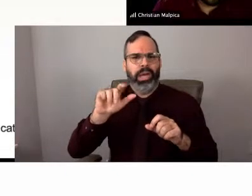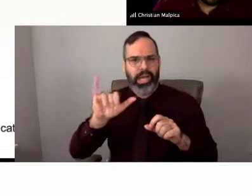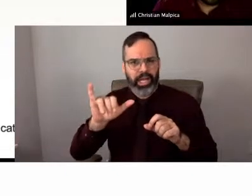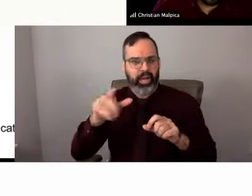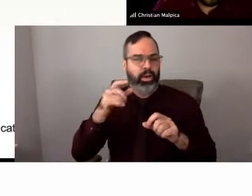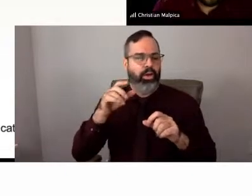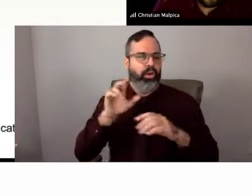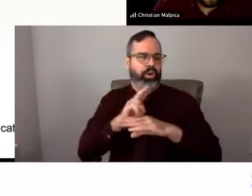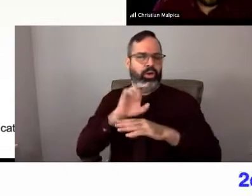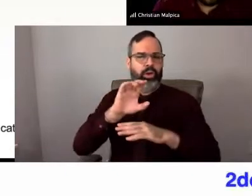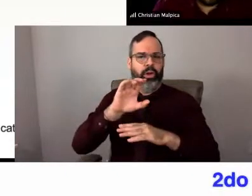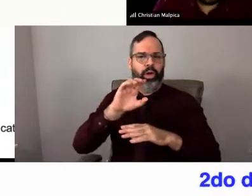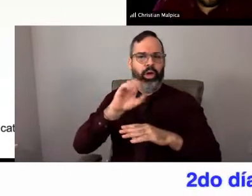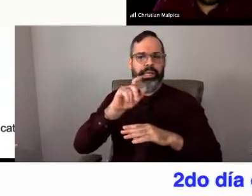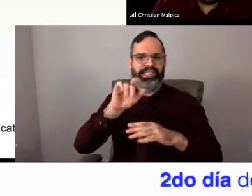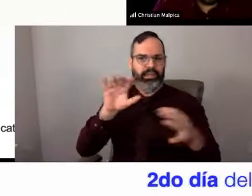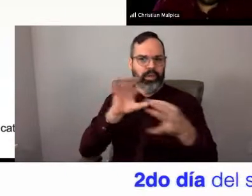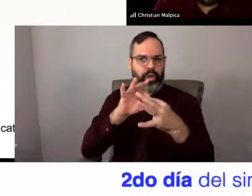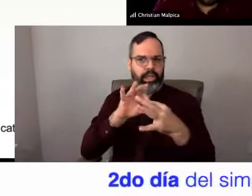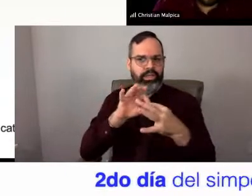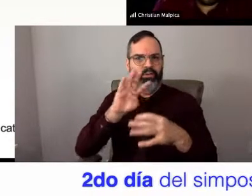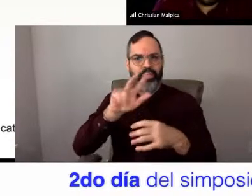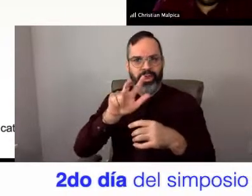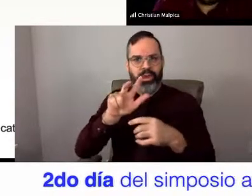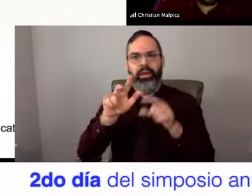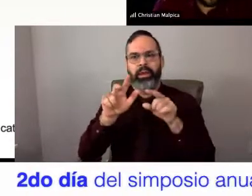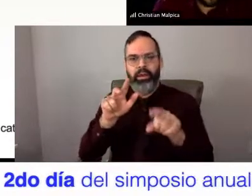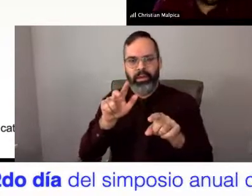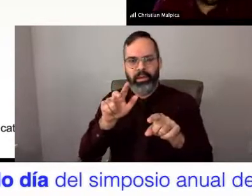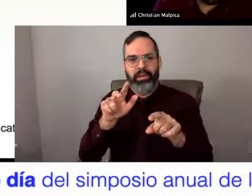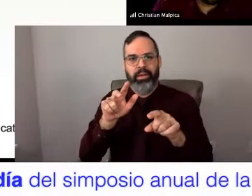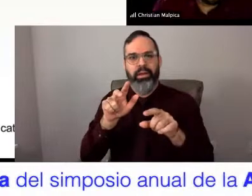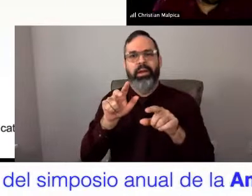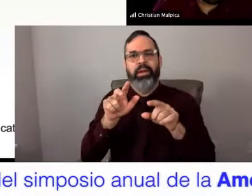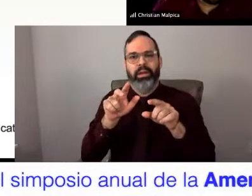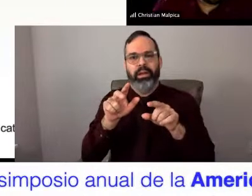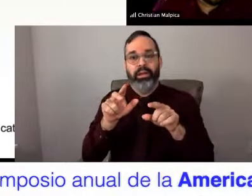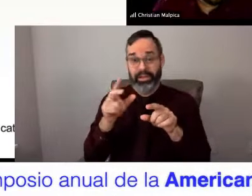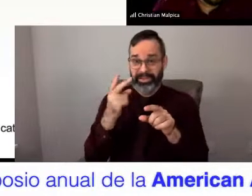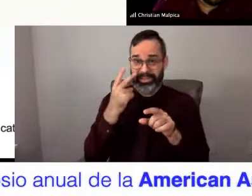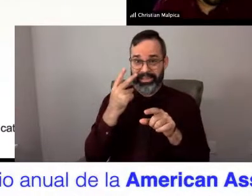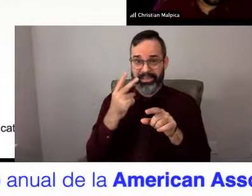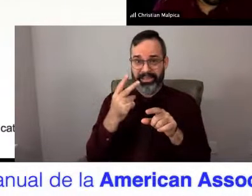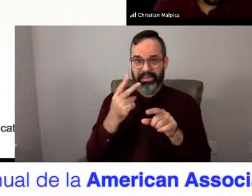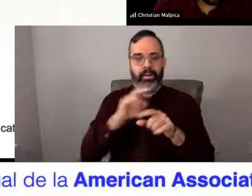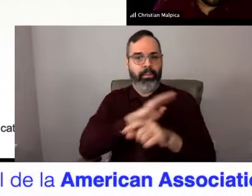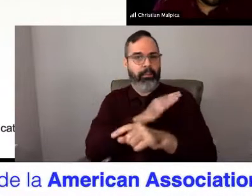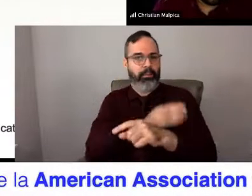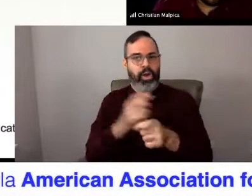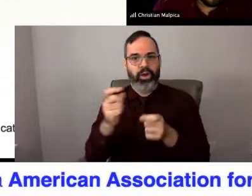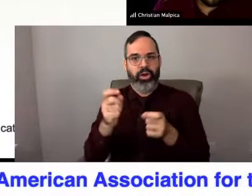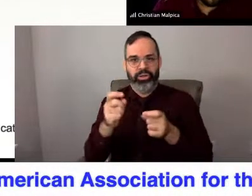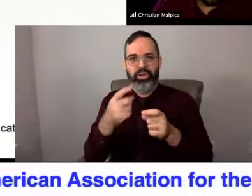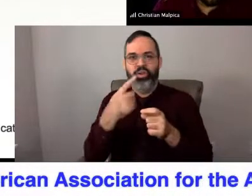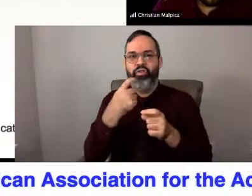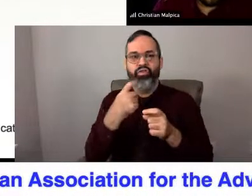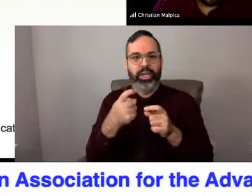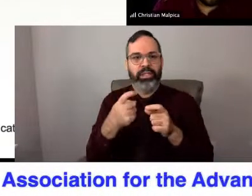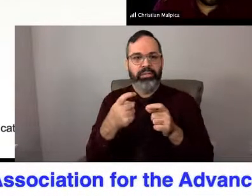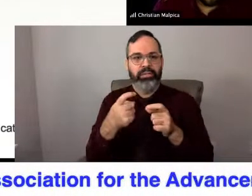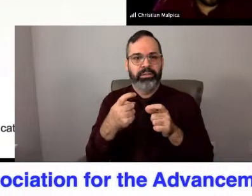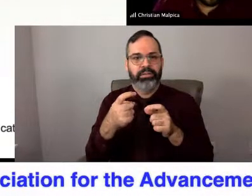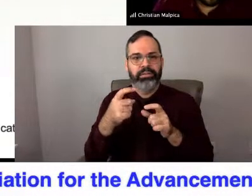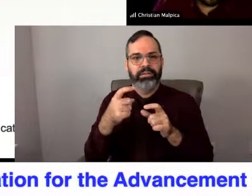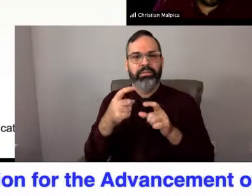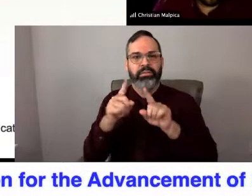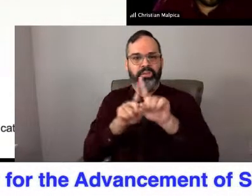43 sRNA to knock down this hemichannel, and as you can see, we have our control in the red star versus our